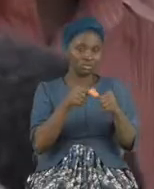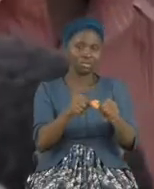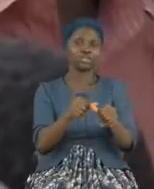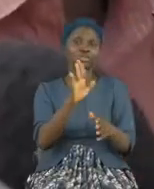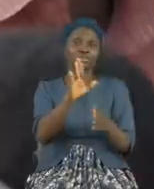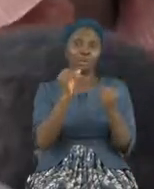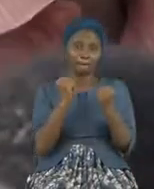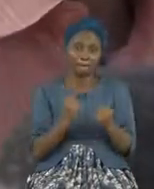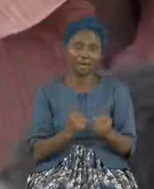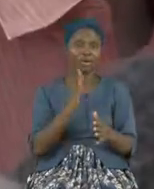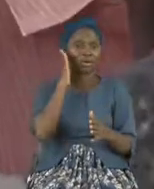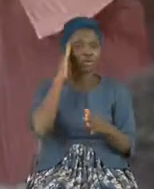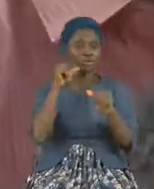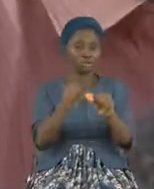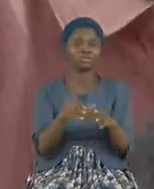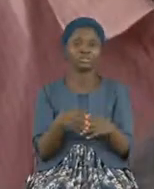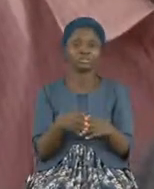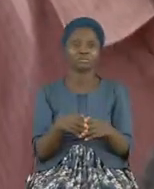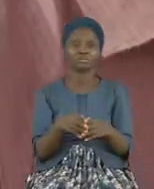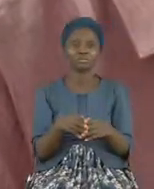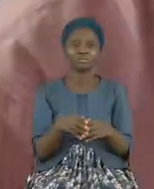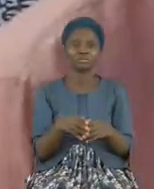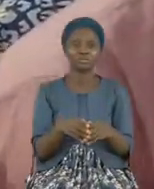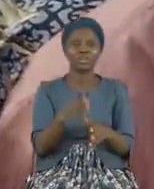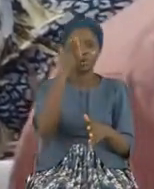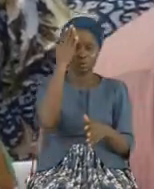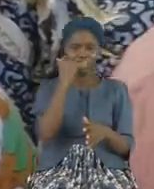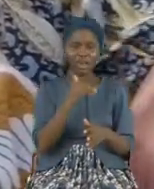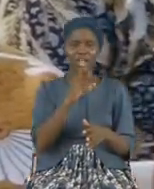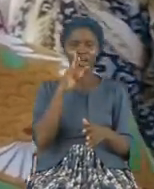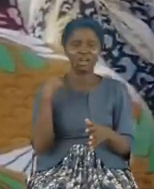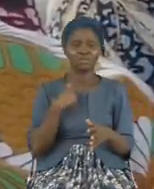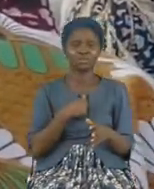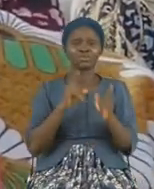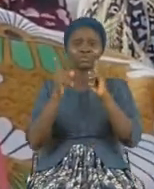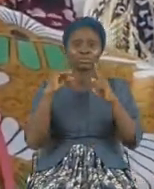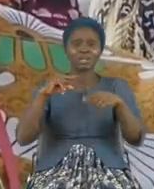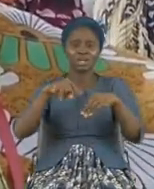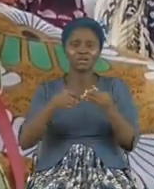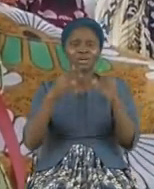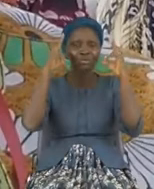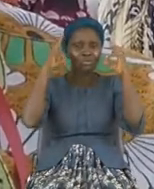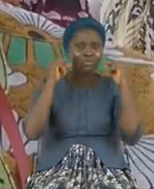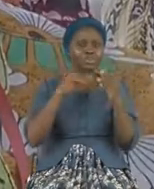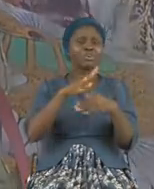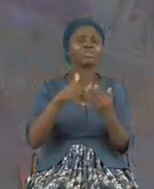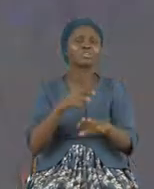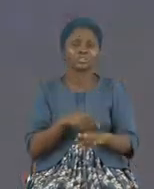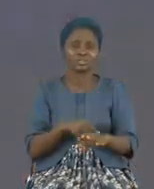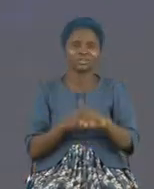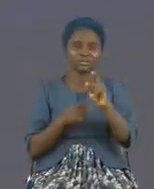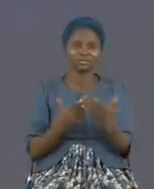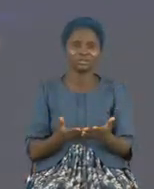continue. Why are we talking about Moses all the time? And we see Moses until the age of